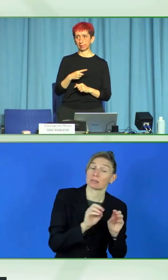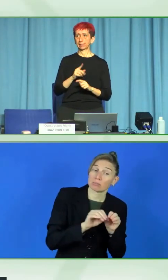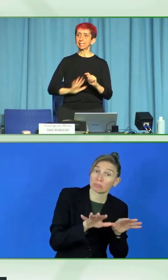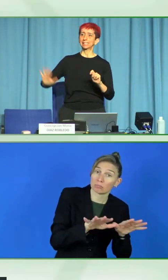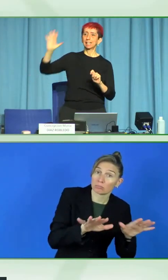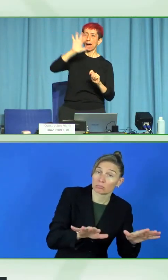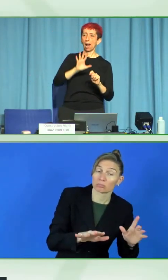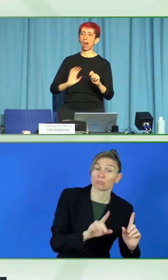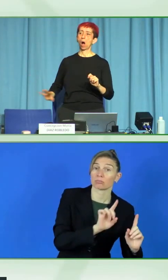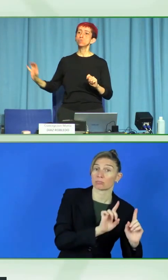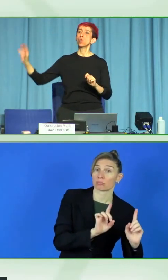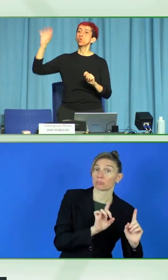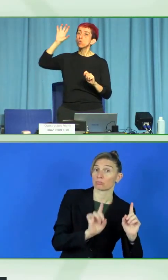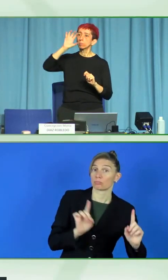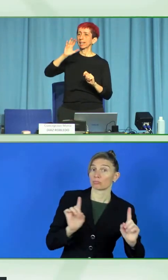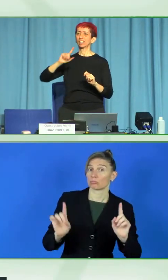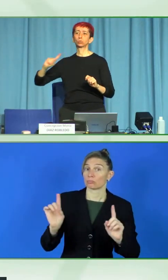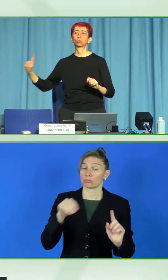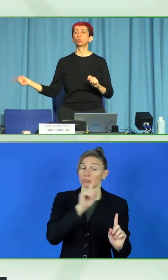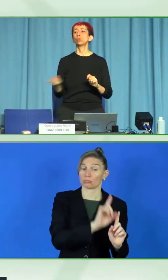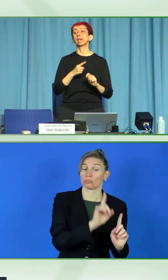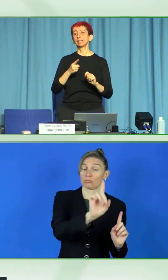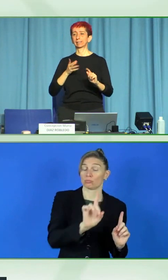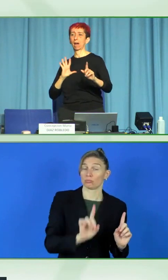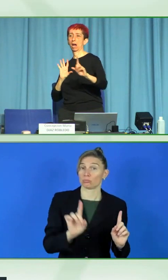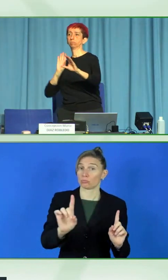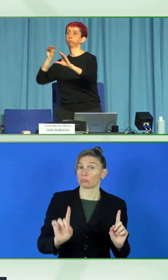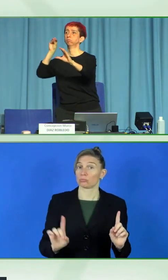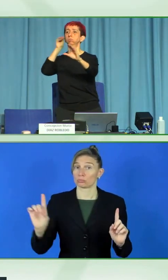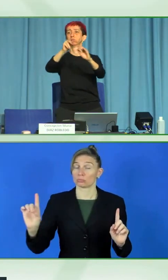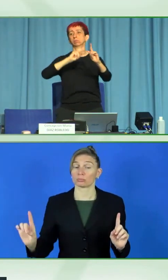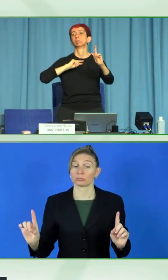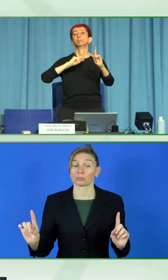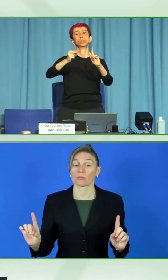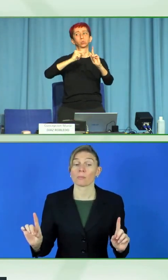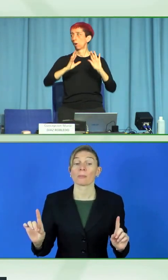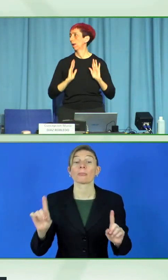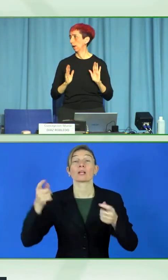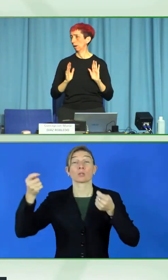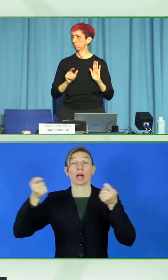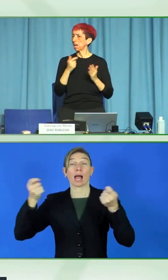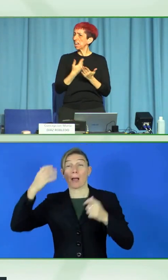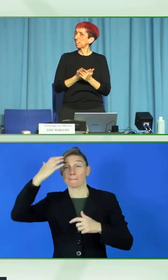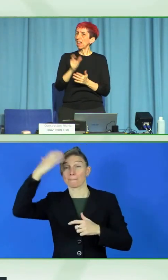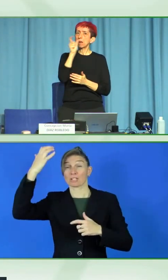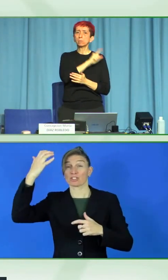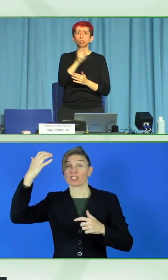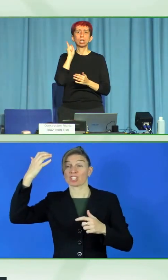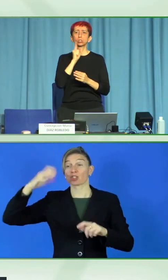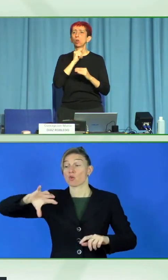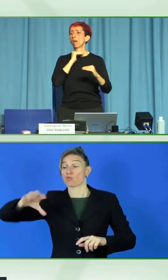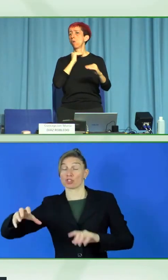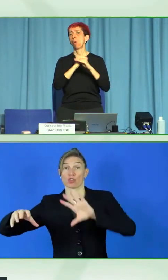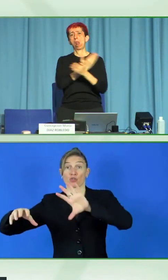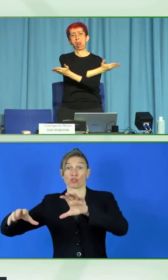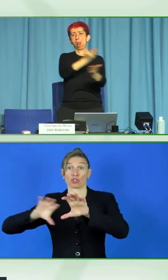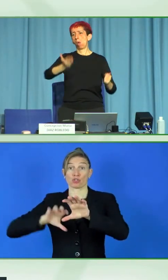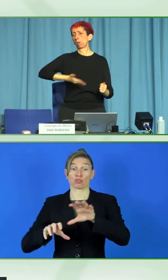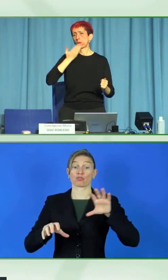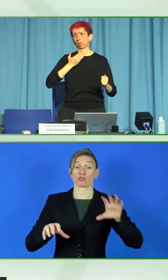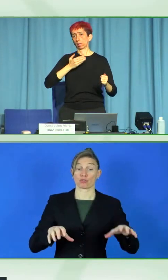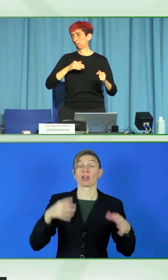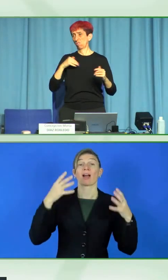every single regional administration, but also the state administration, are having S-Visual in